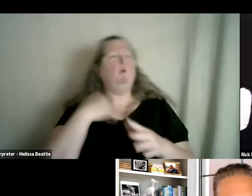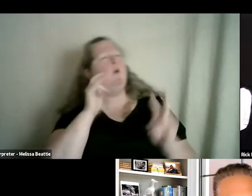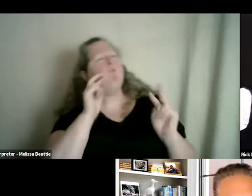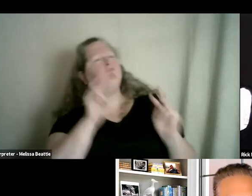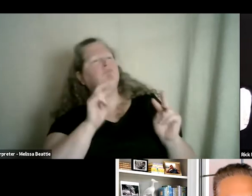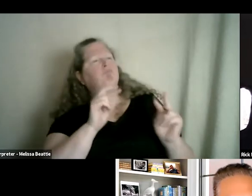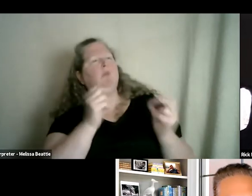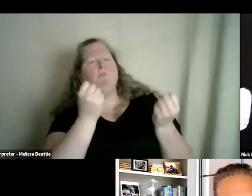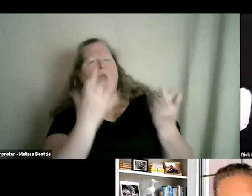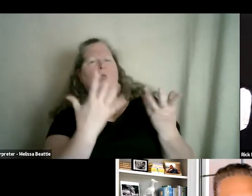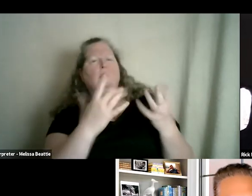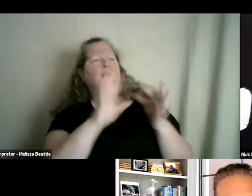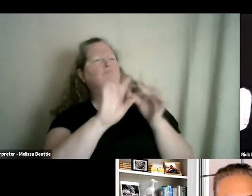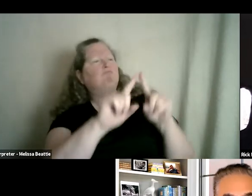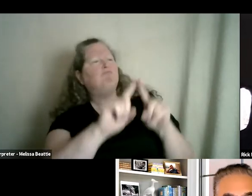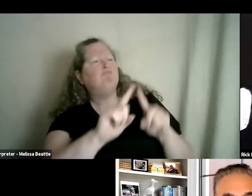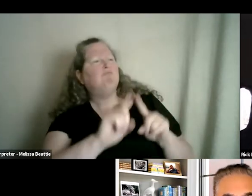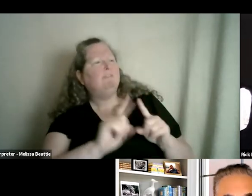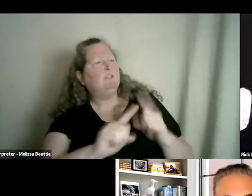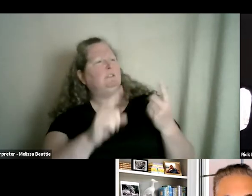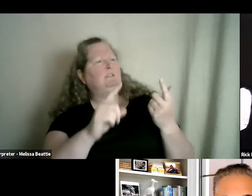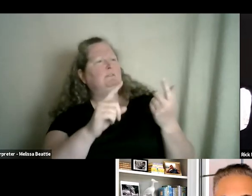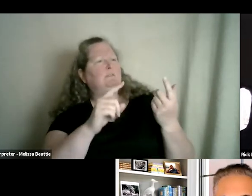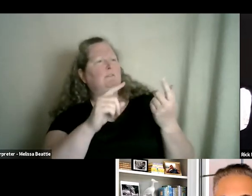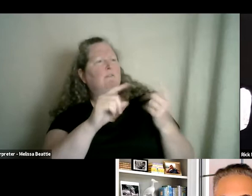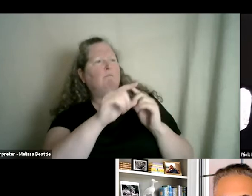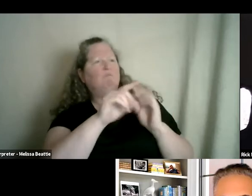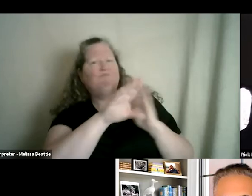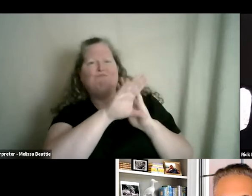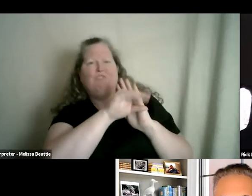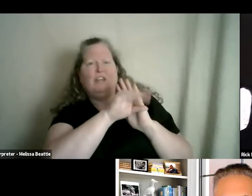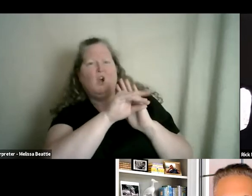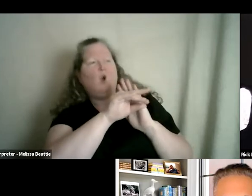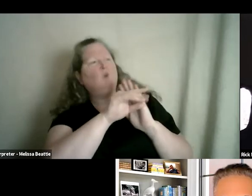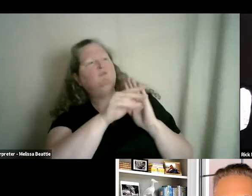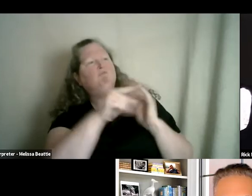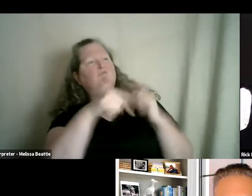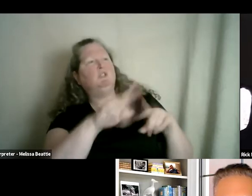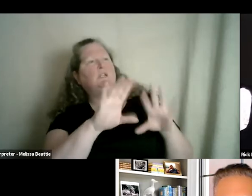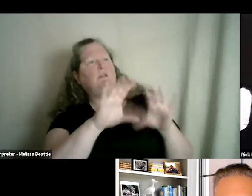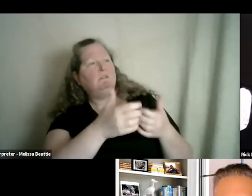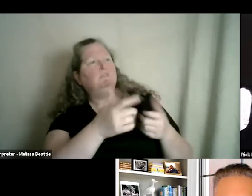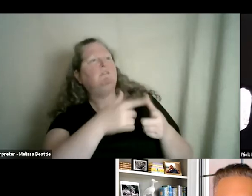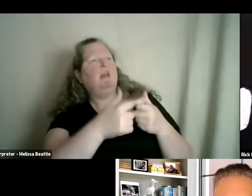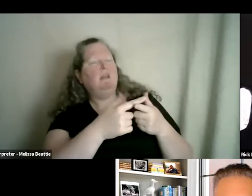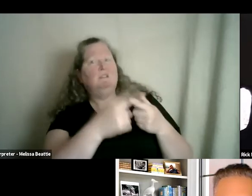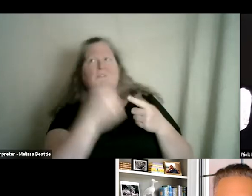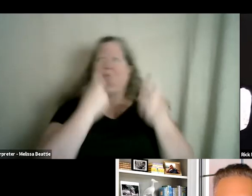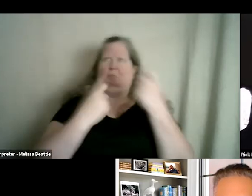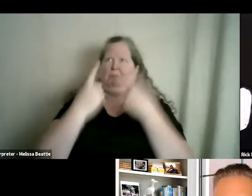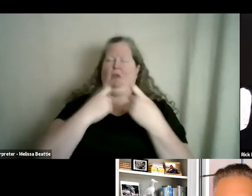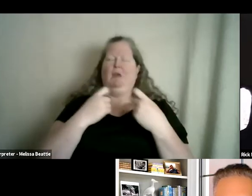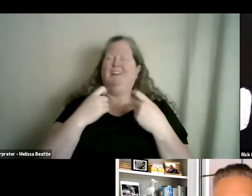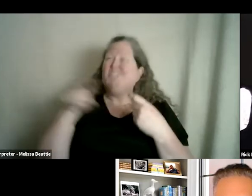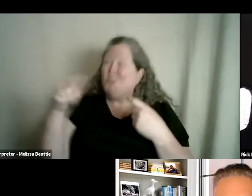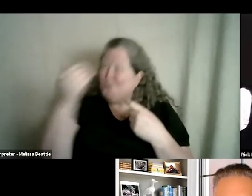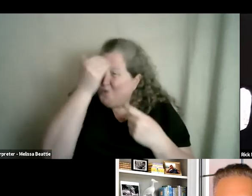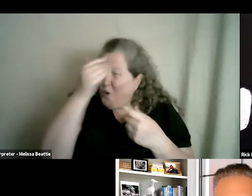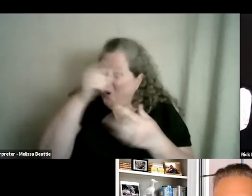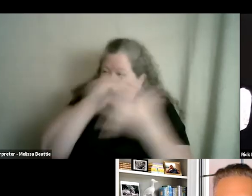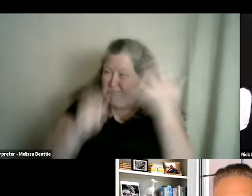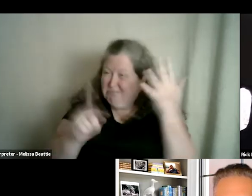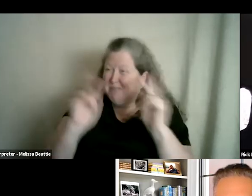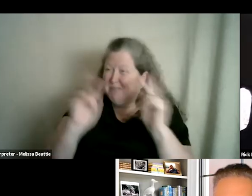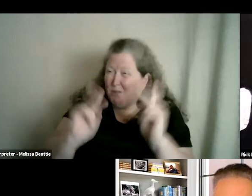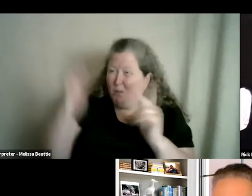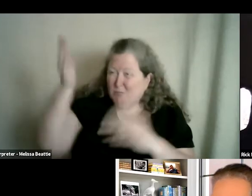replied, kind of. And then it dawned on me, especially during this time of online and distance education, it made more sense to reach out to the